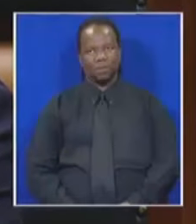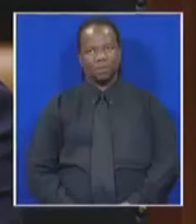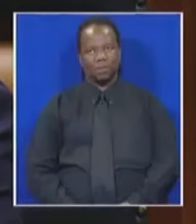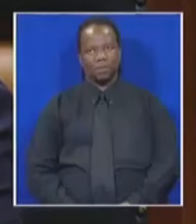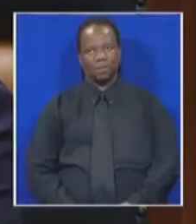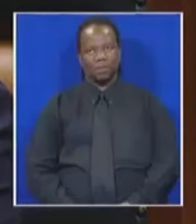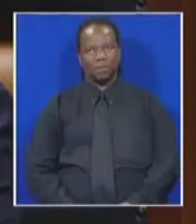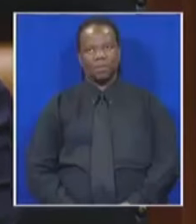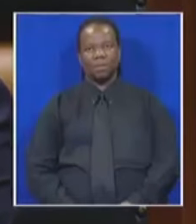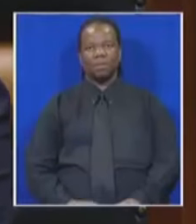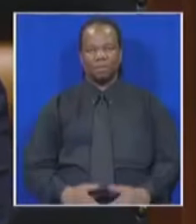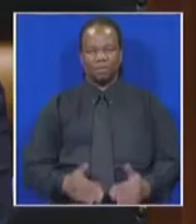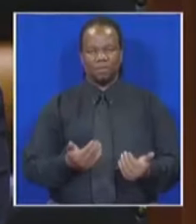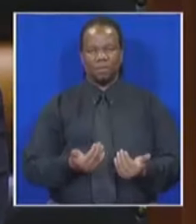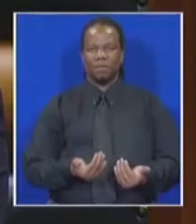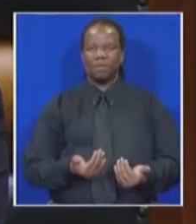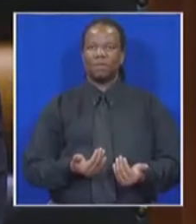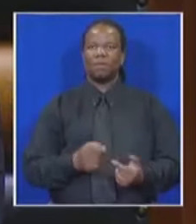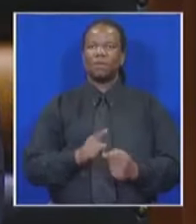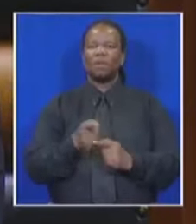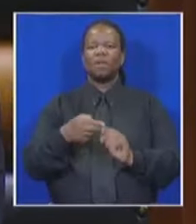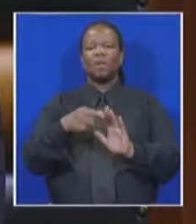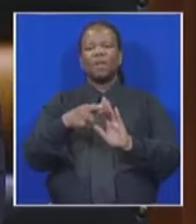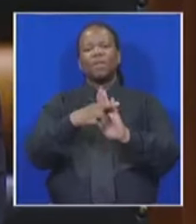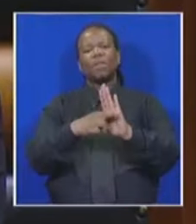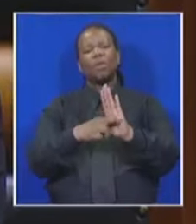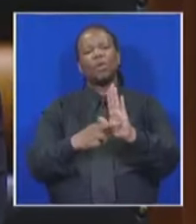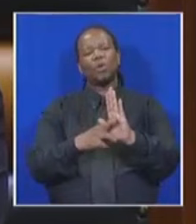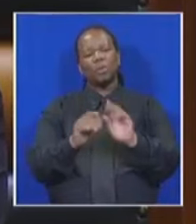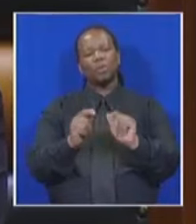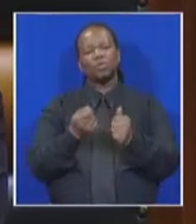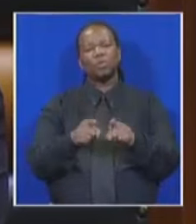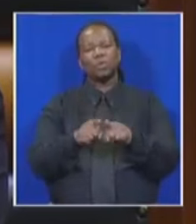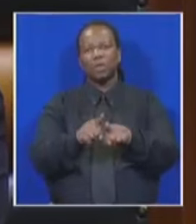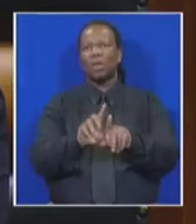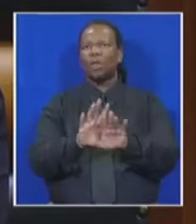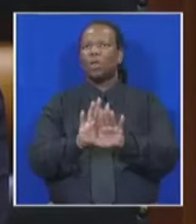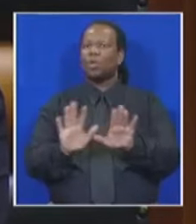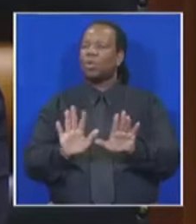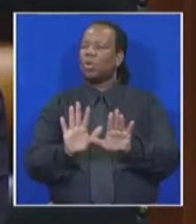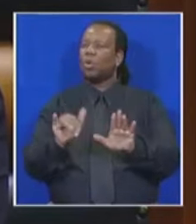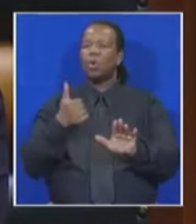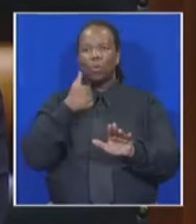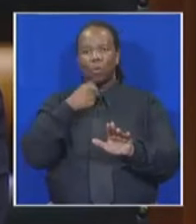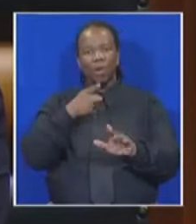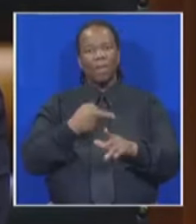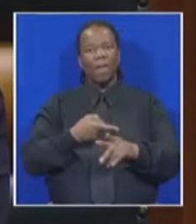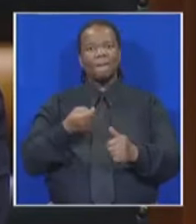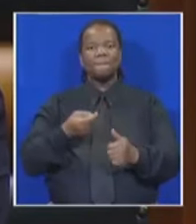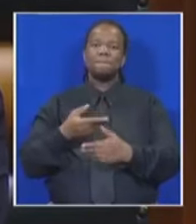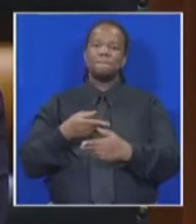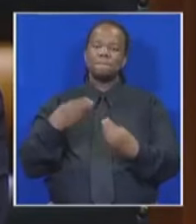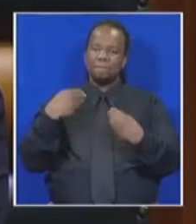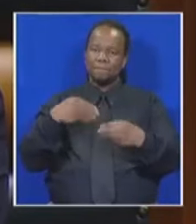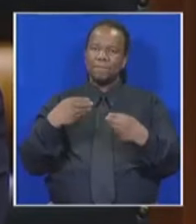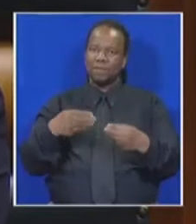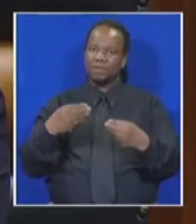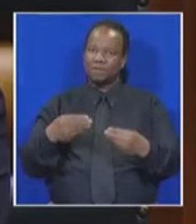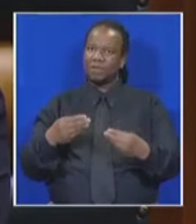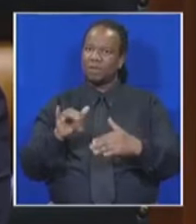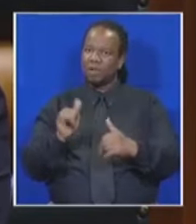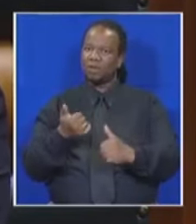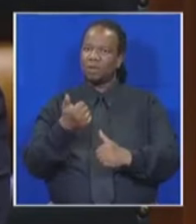allowed, it's part of the rules that we must call Honourable a point of member, order. it's not allowed to interrupt me, the presiding officer,